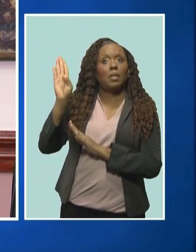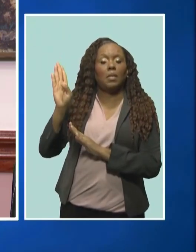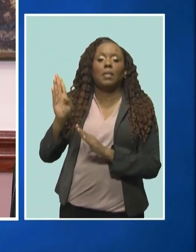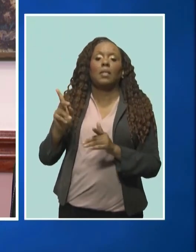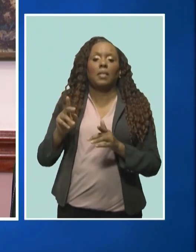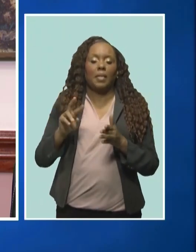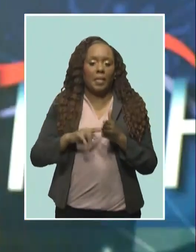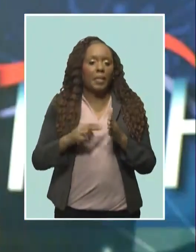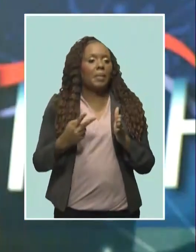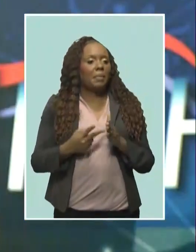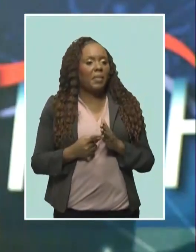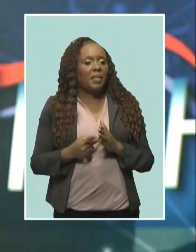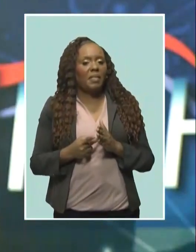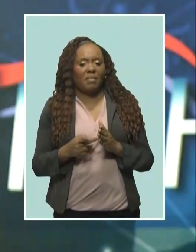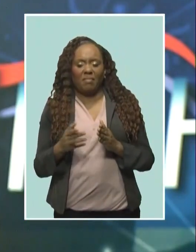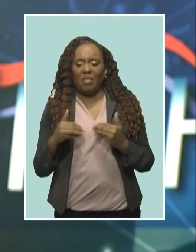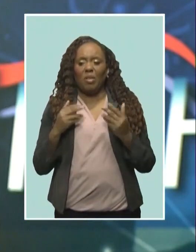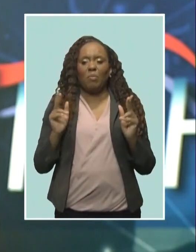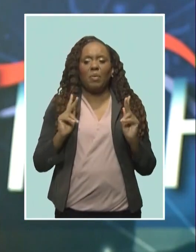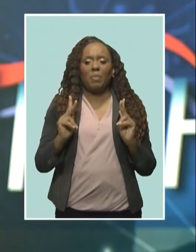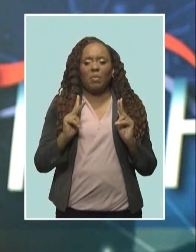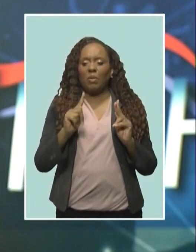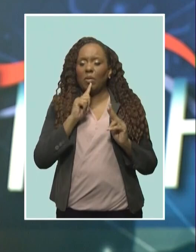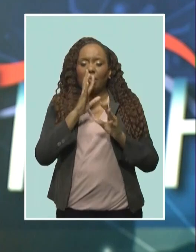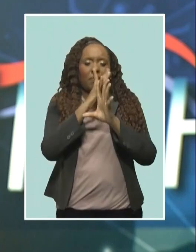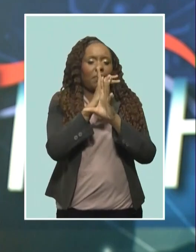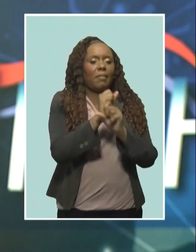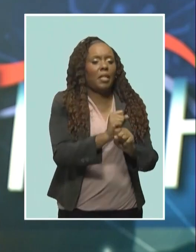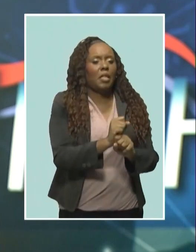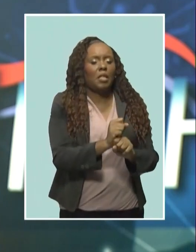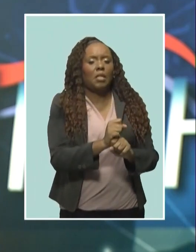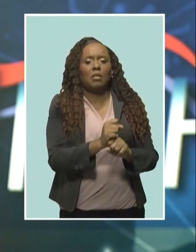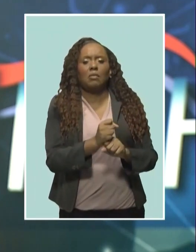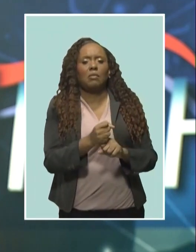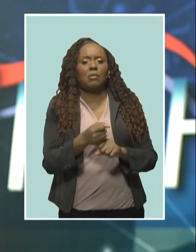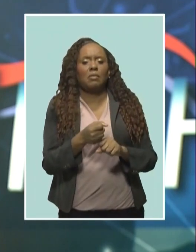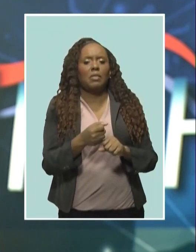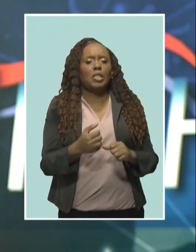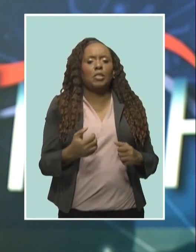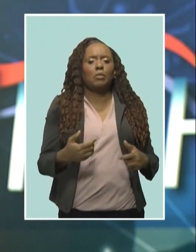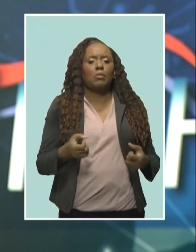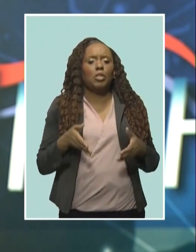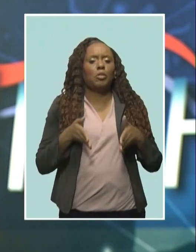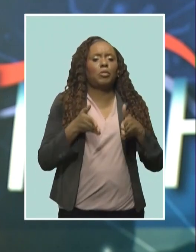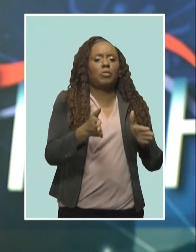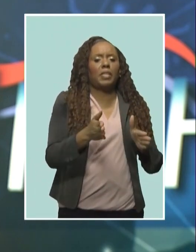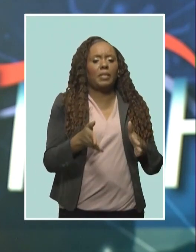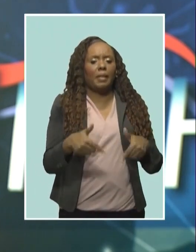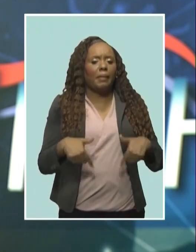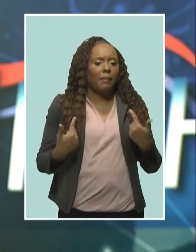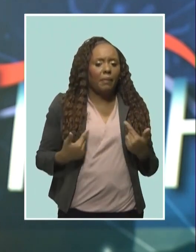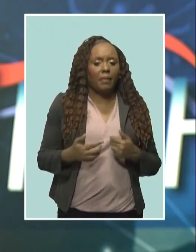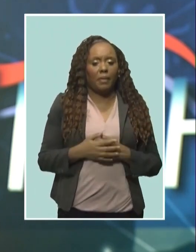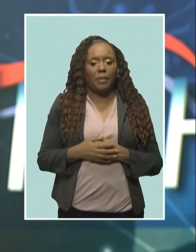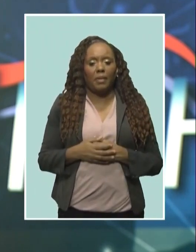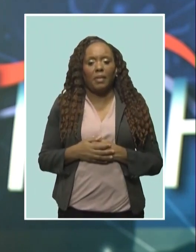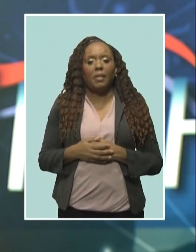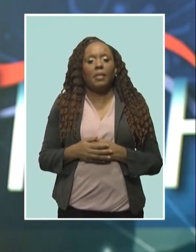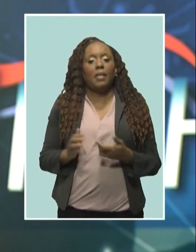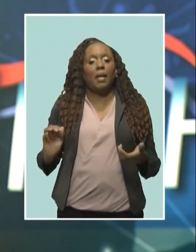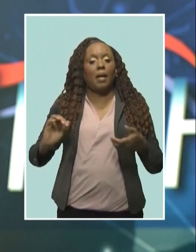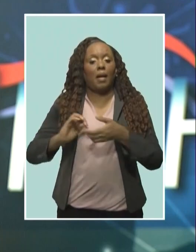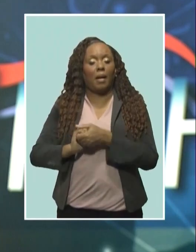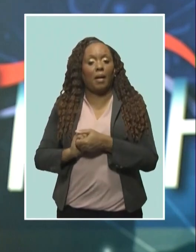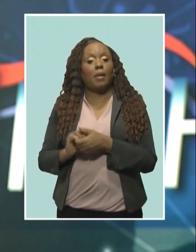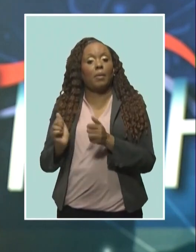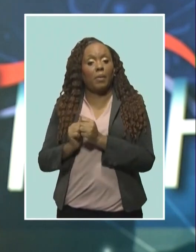place. Mr. Griffith adds some private sector entities have already partnered with the ministry and urges more to come